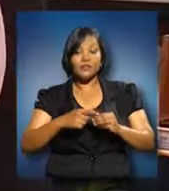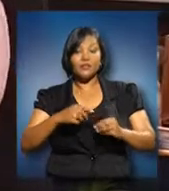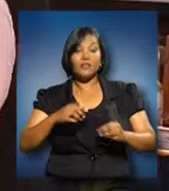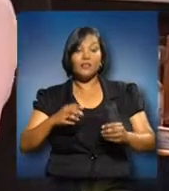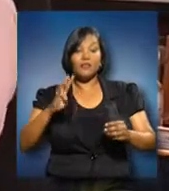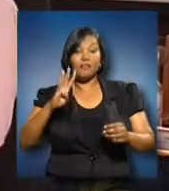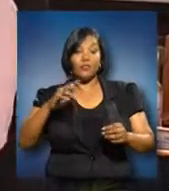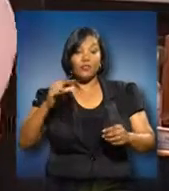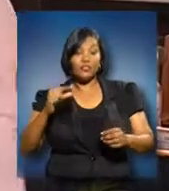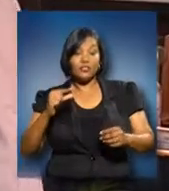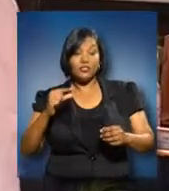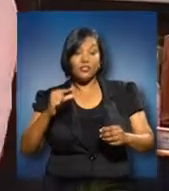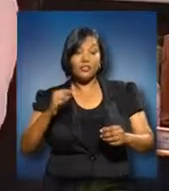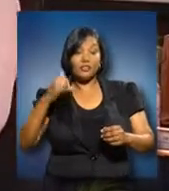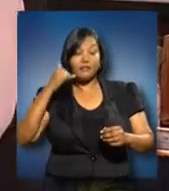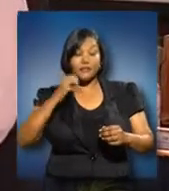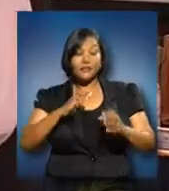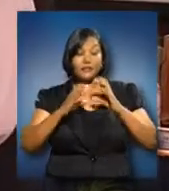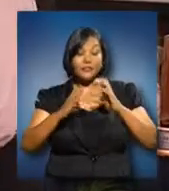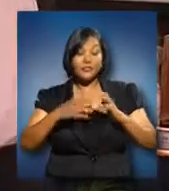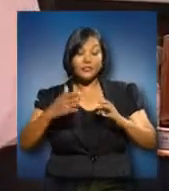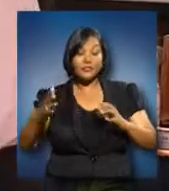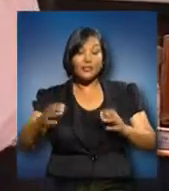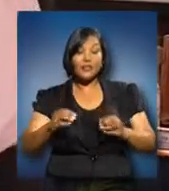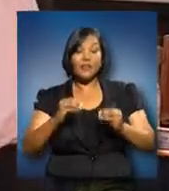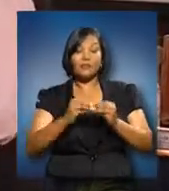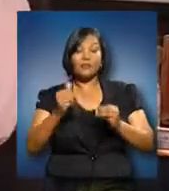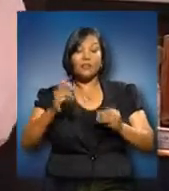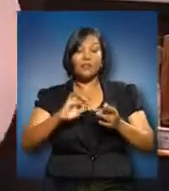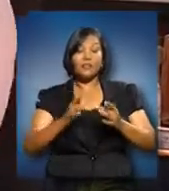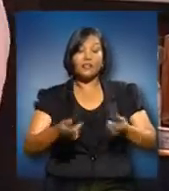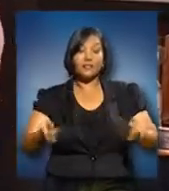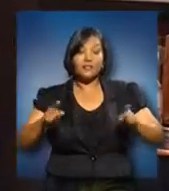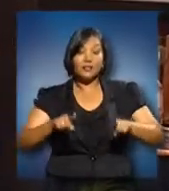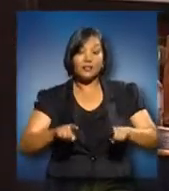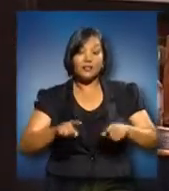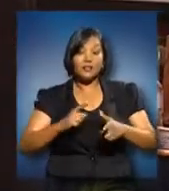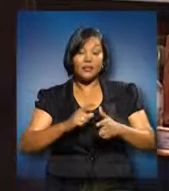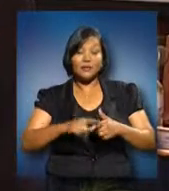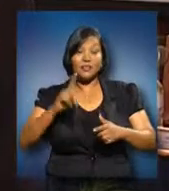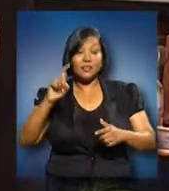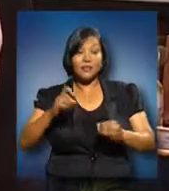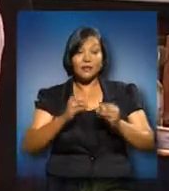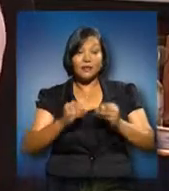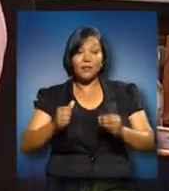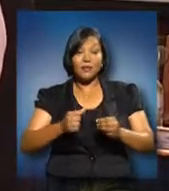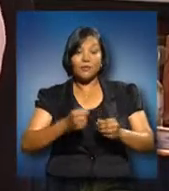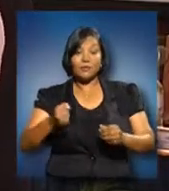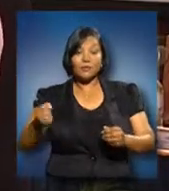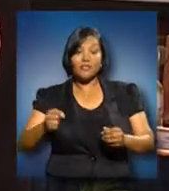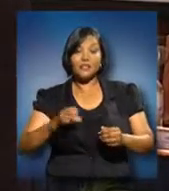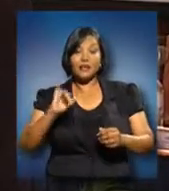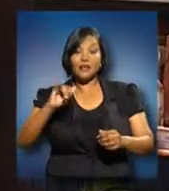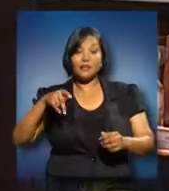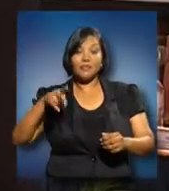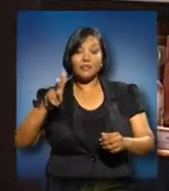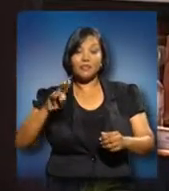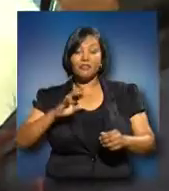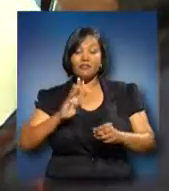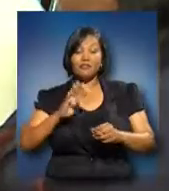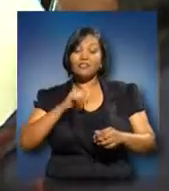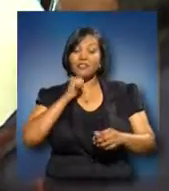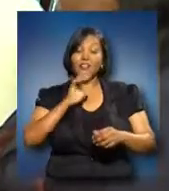and the whole Internet of Things, I mean, the IPv4 space is definitely not enough. Definitely not